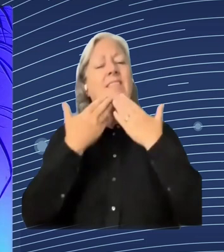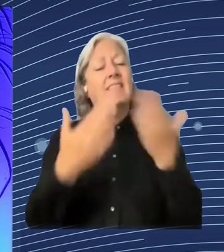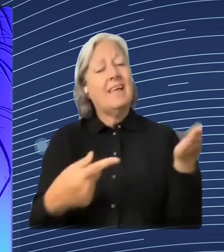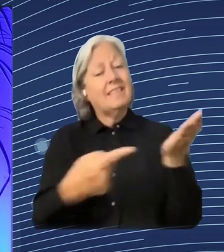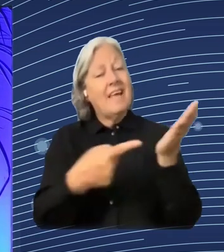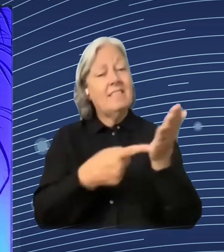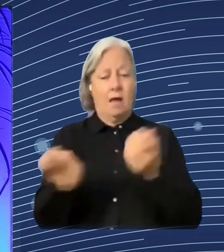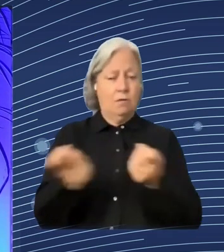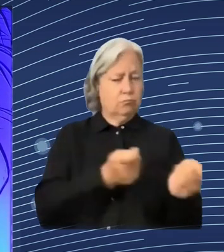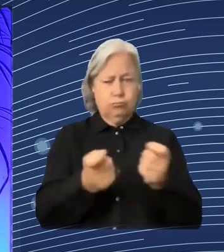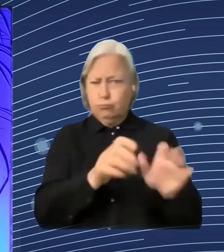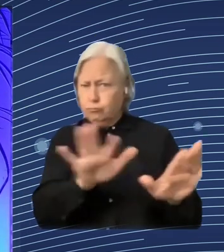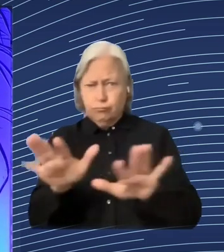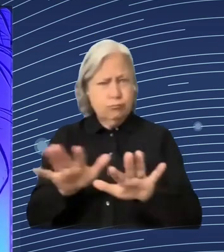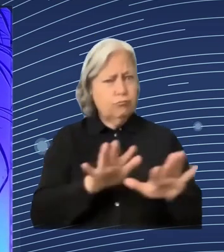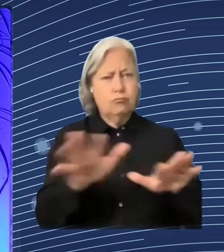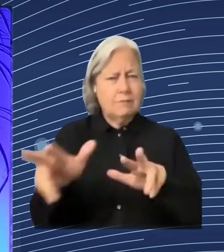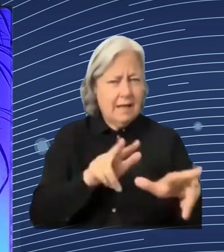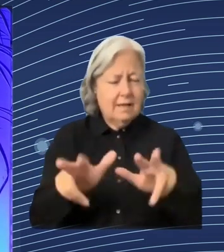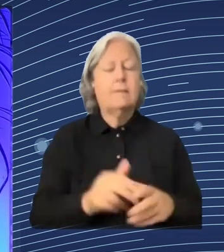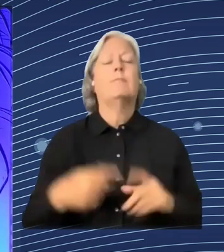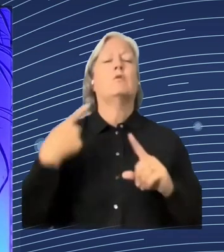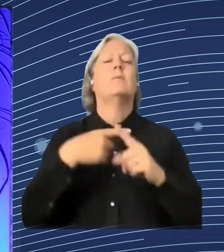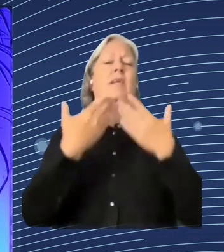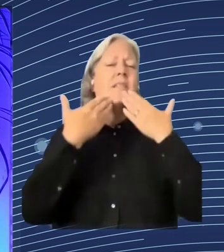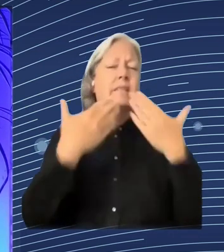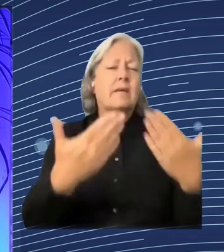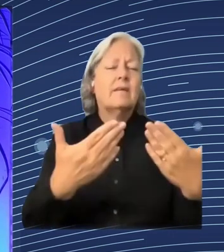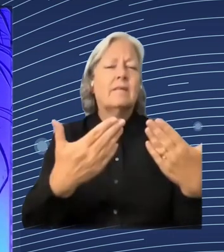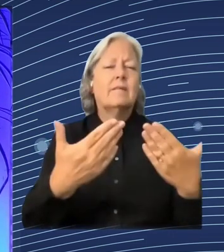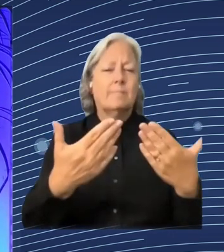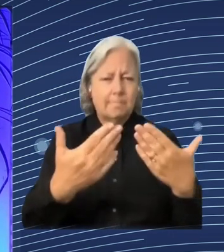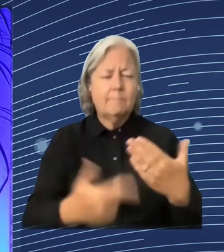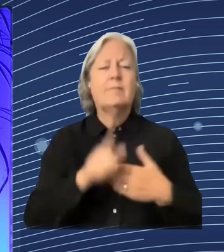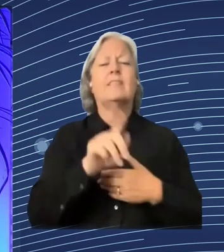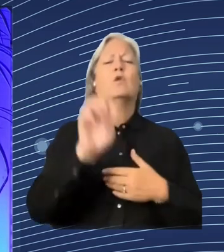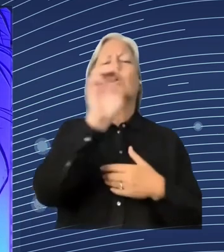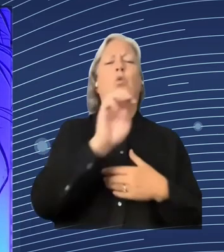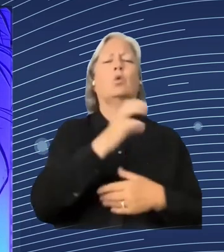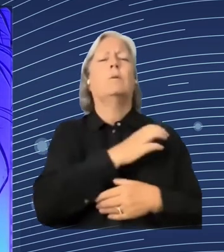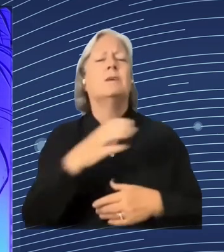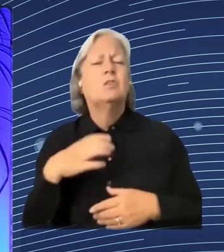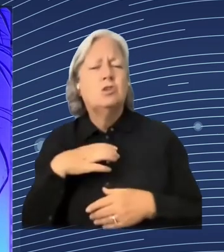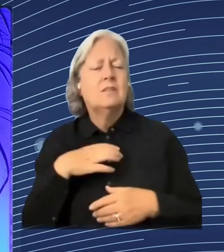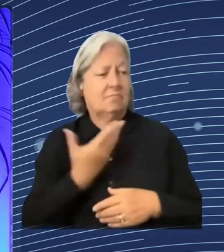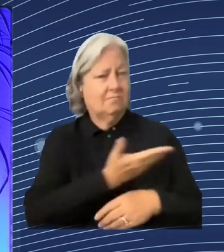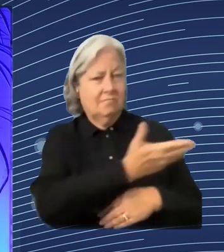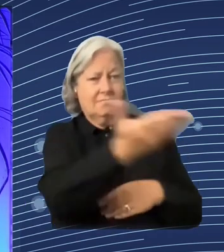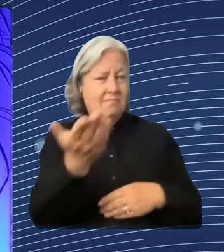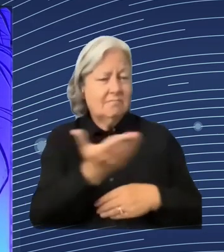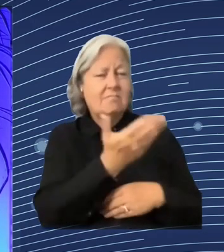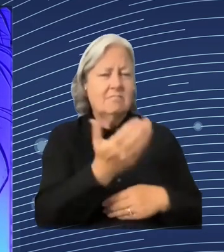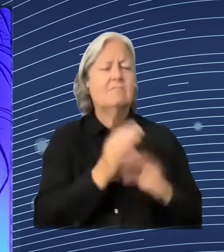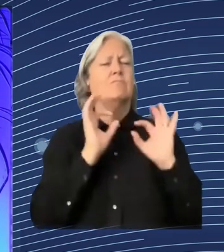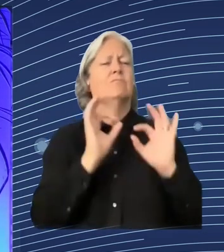out. I'd like to thank the European Commission colleagues for their excellent organization of